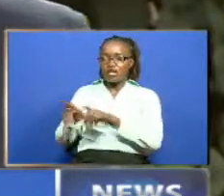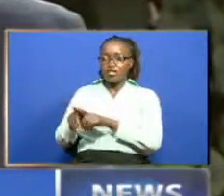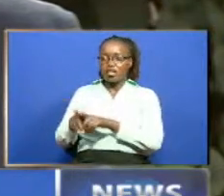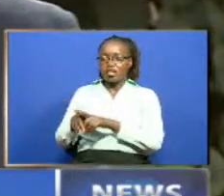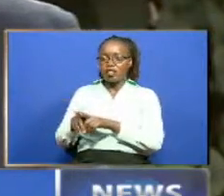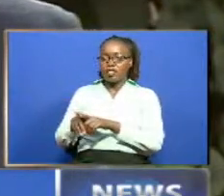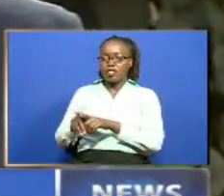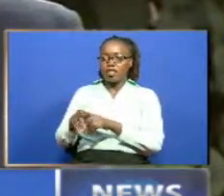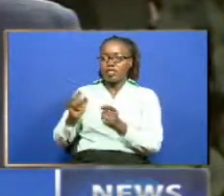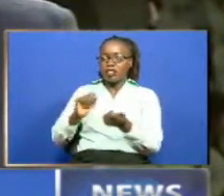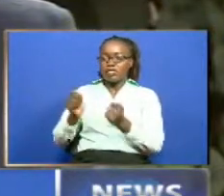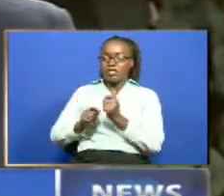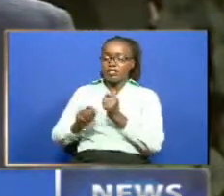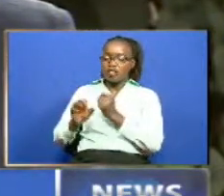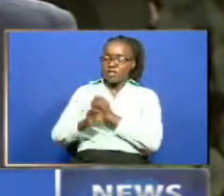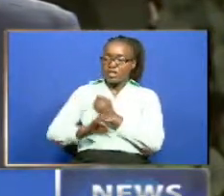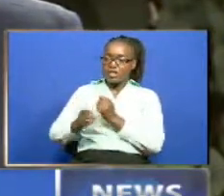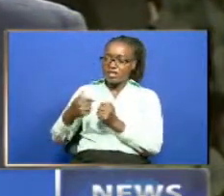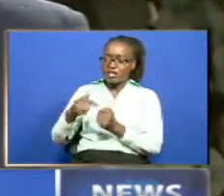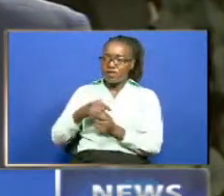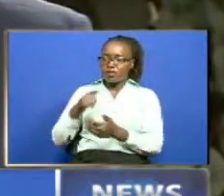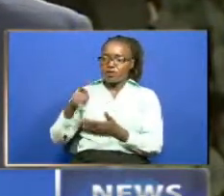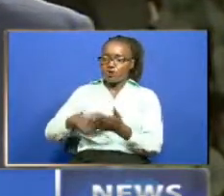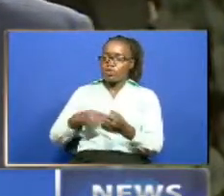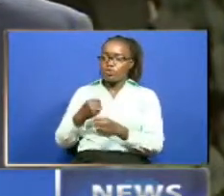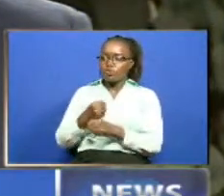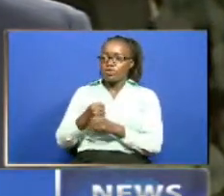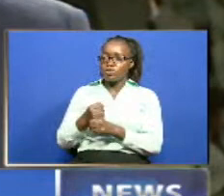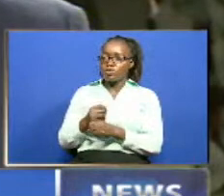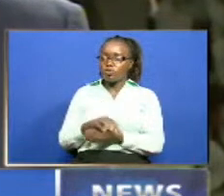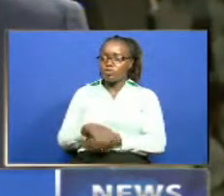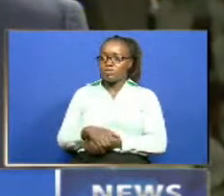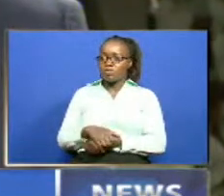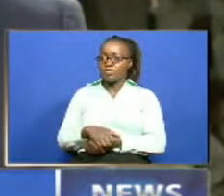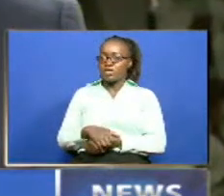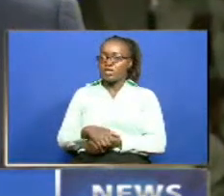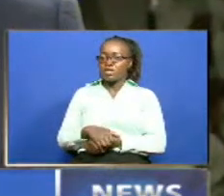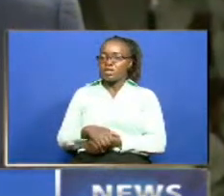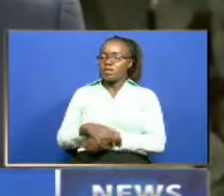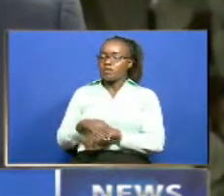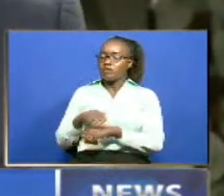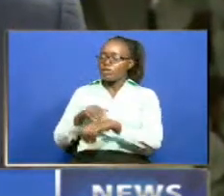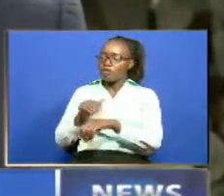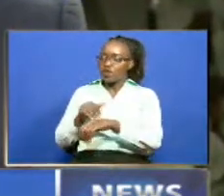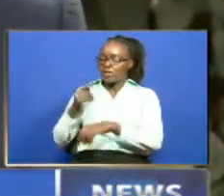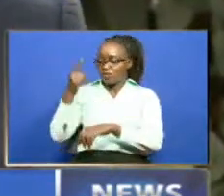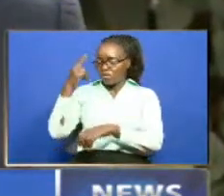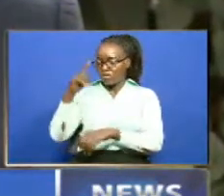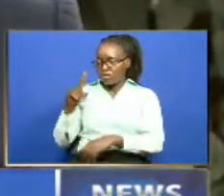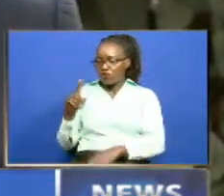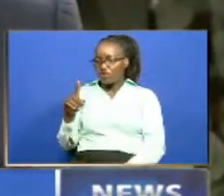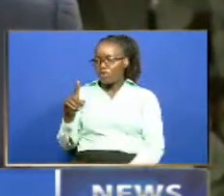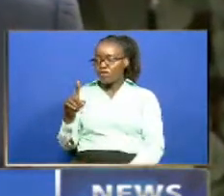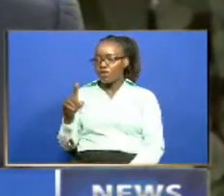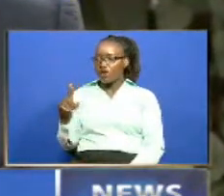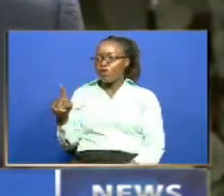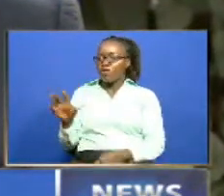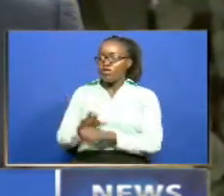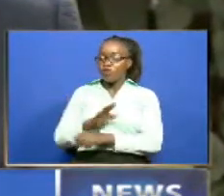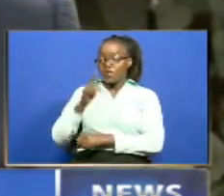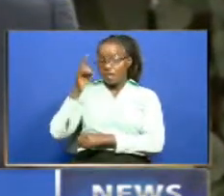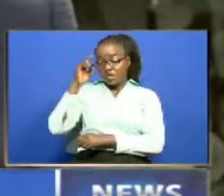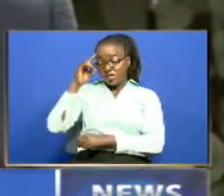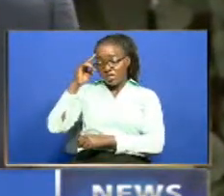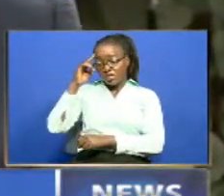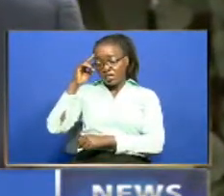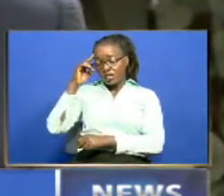effect transform our country in what we do. We are calling for a total rethink of, let's say we're